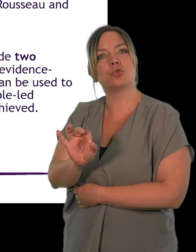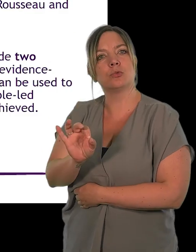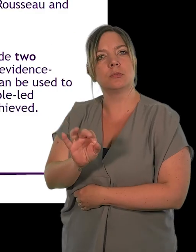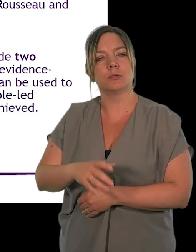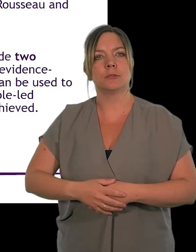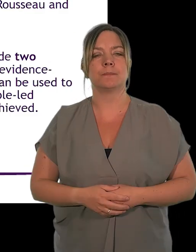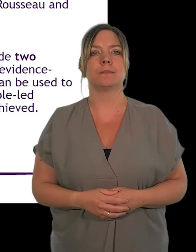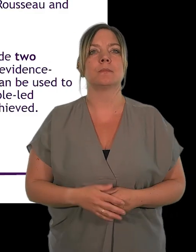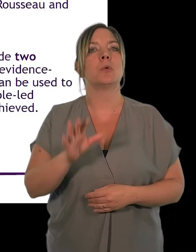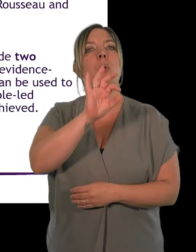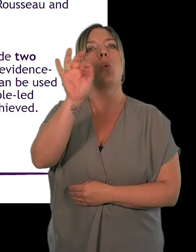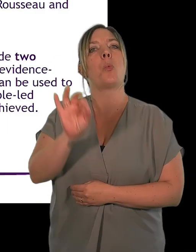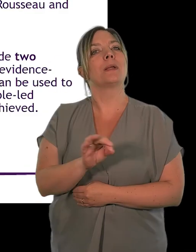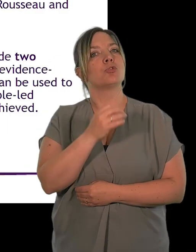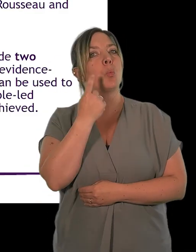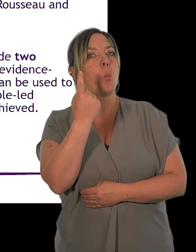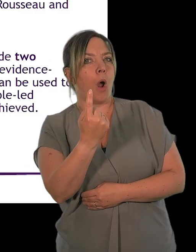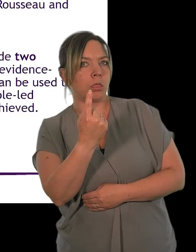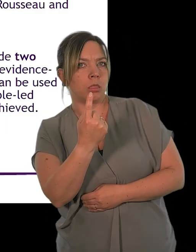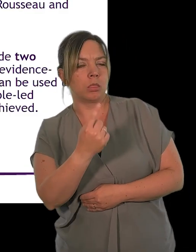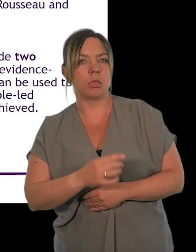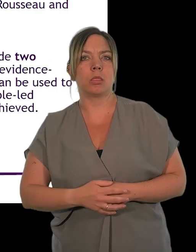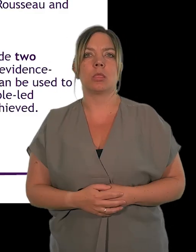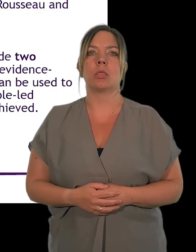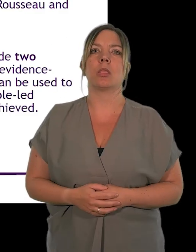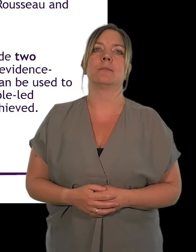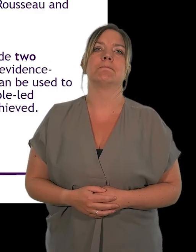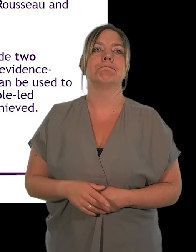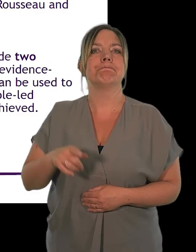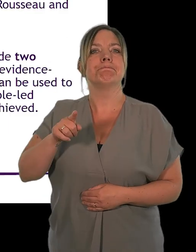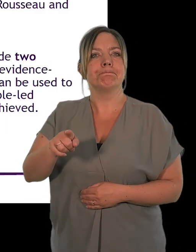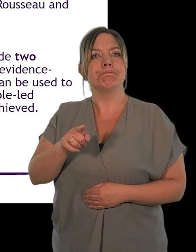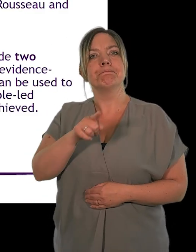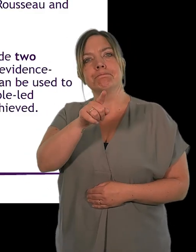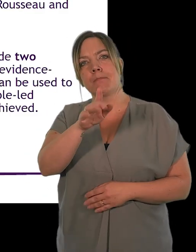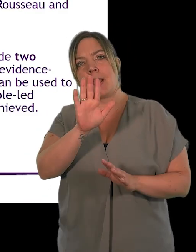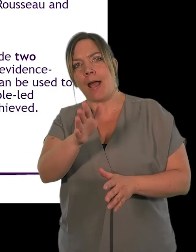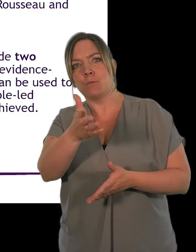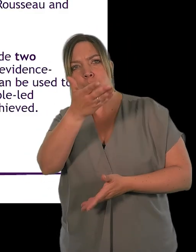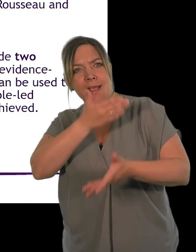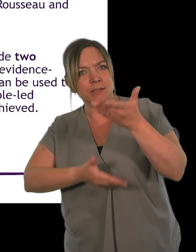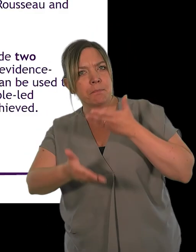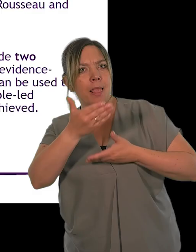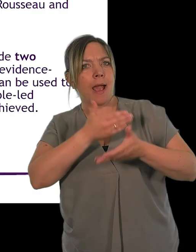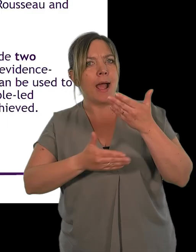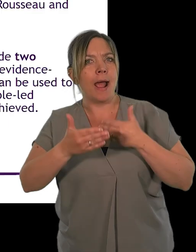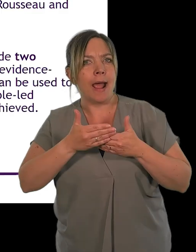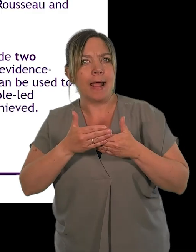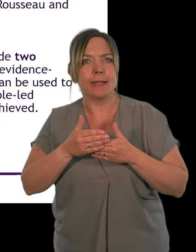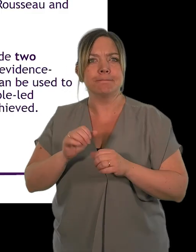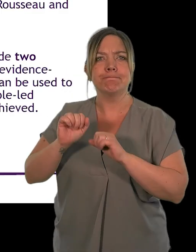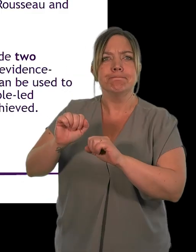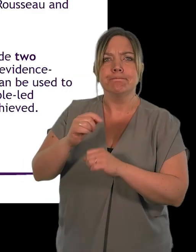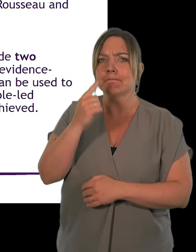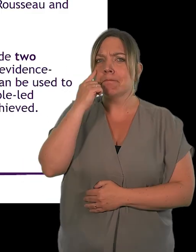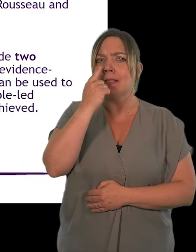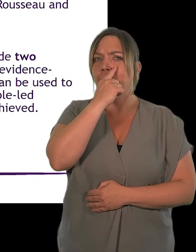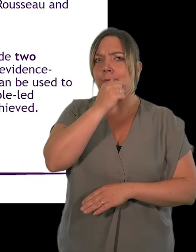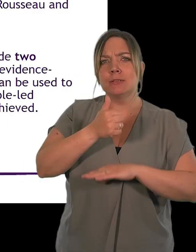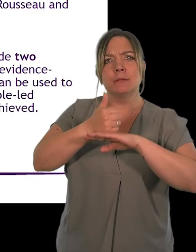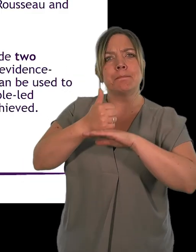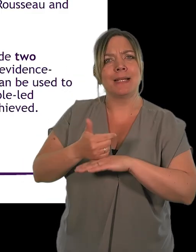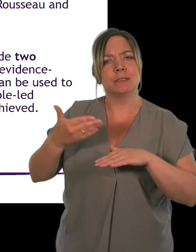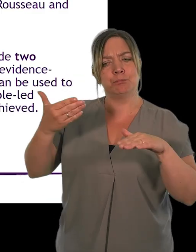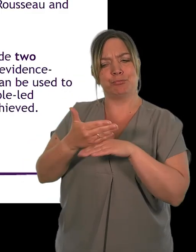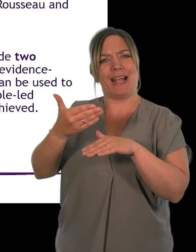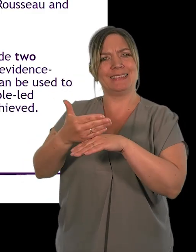questions. So commencing with question 1. Question 1 requires you to explain what